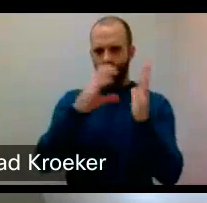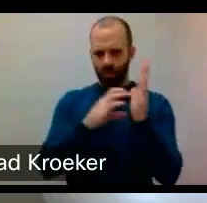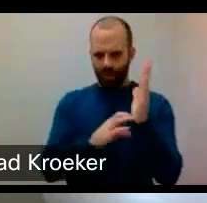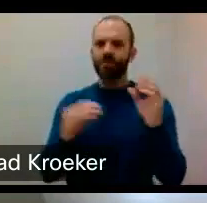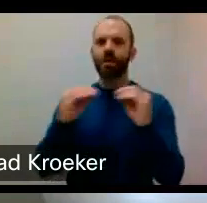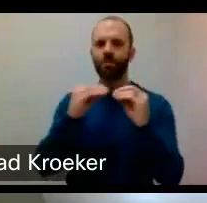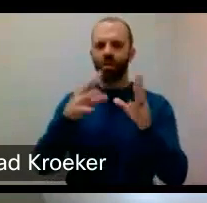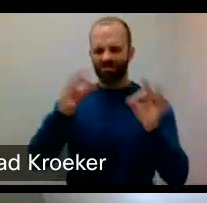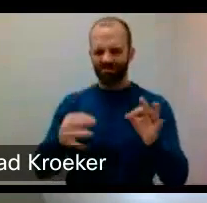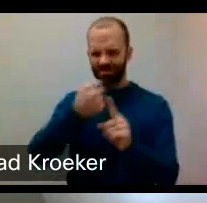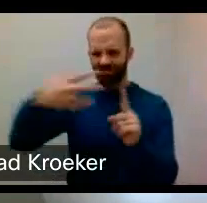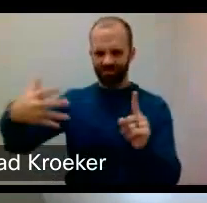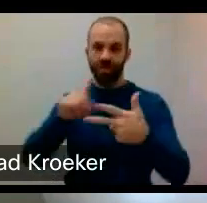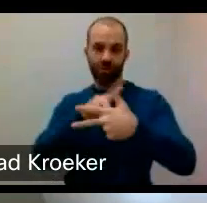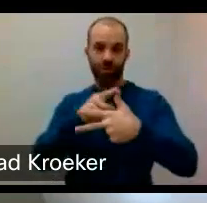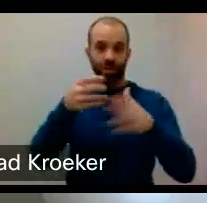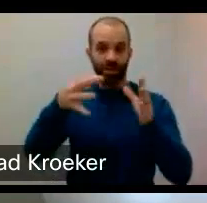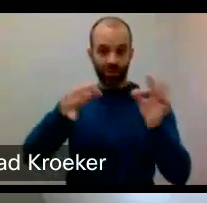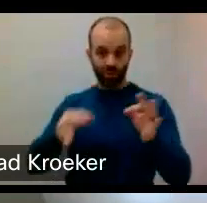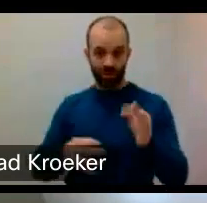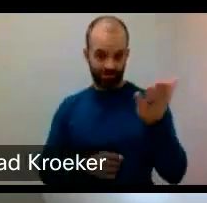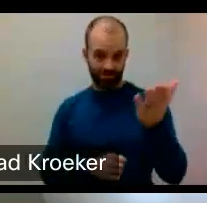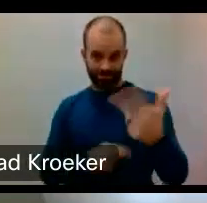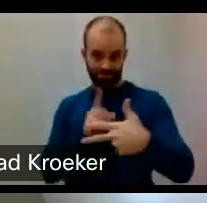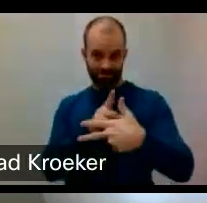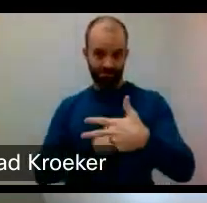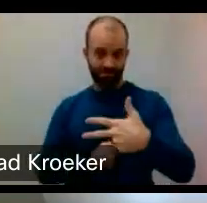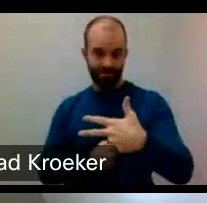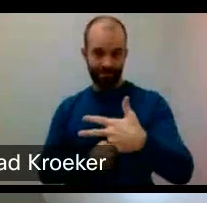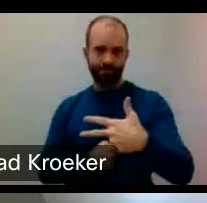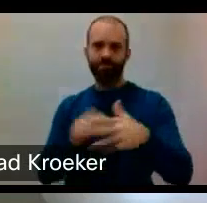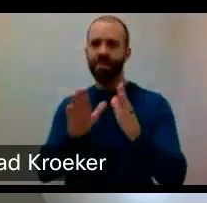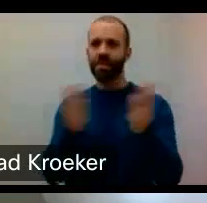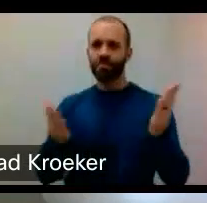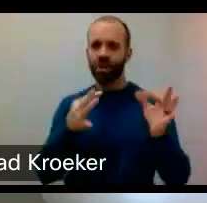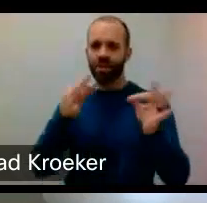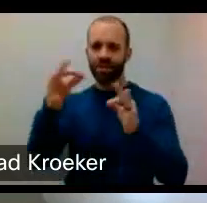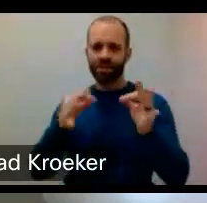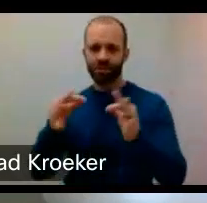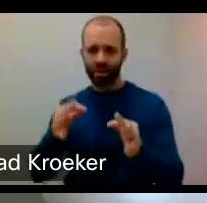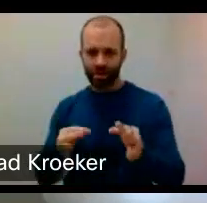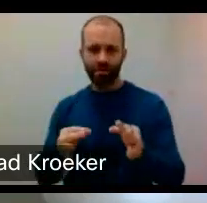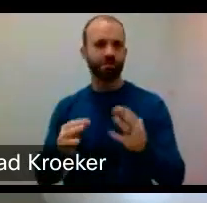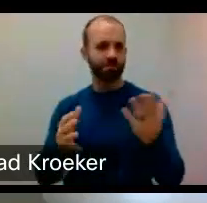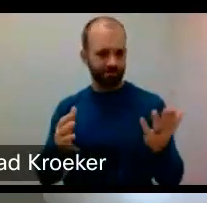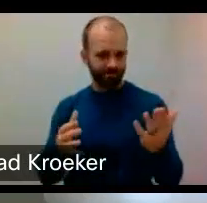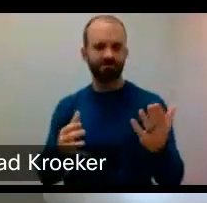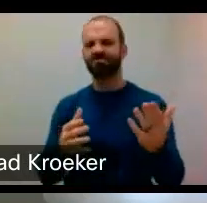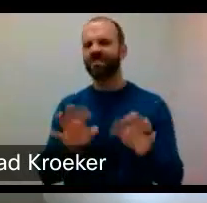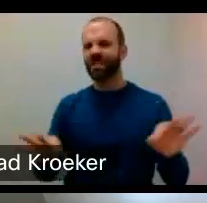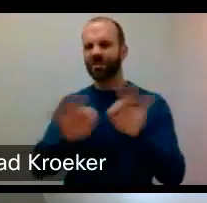in the description, as we talked about before, the book is being described, kind of the key idea or